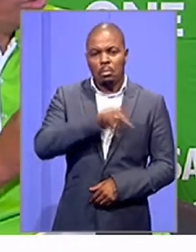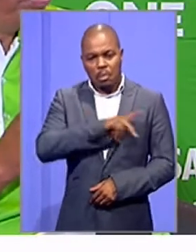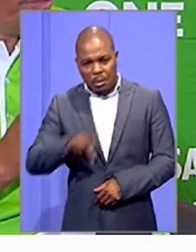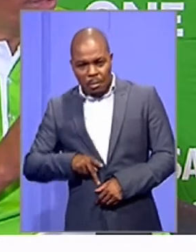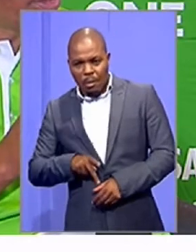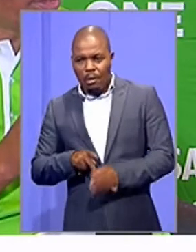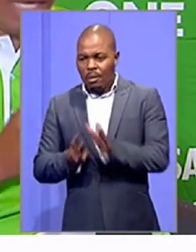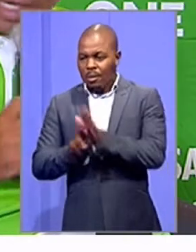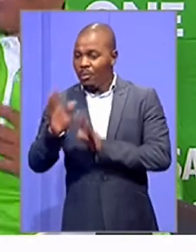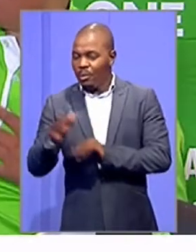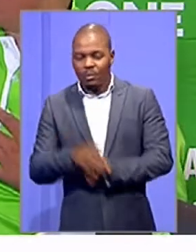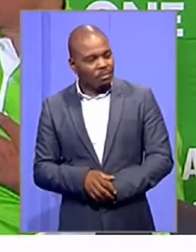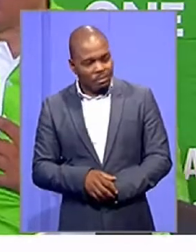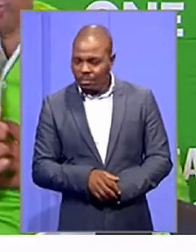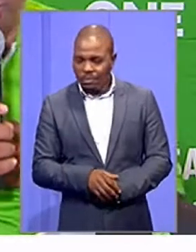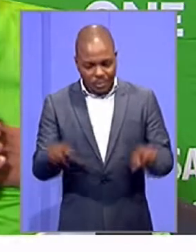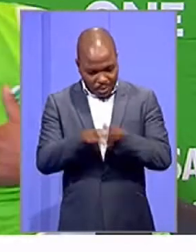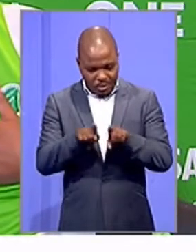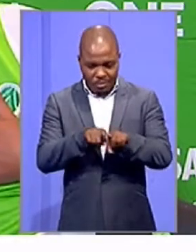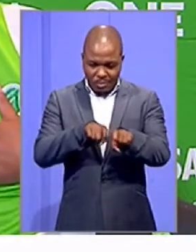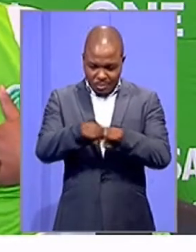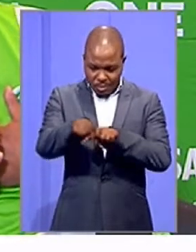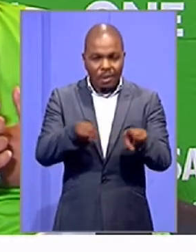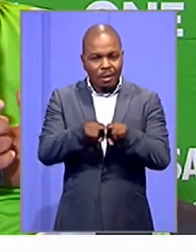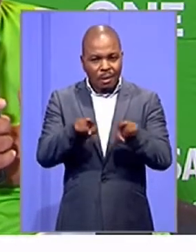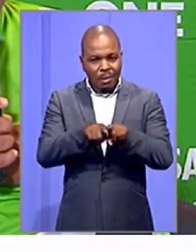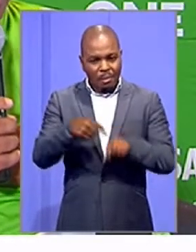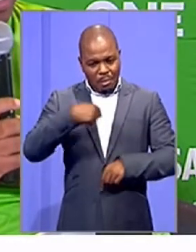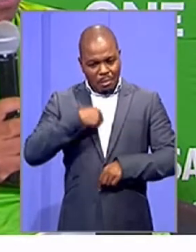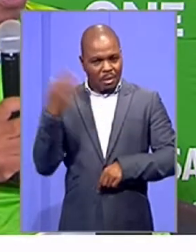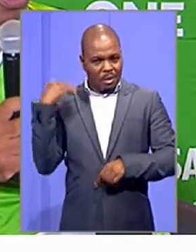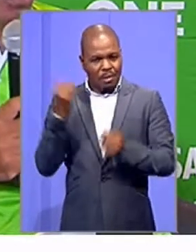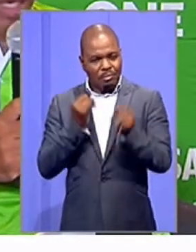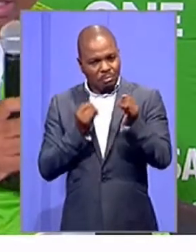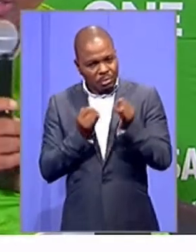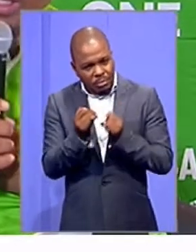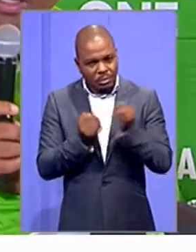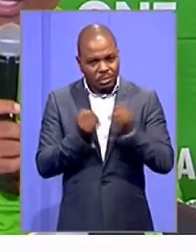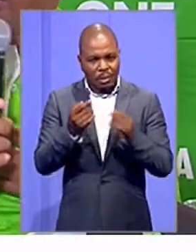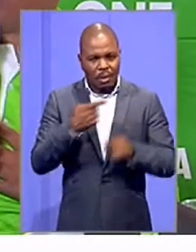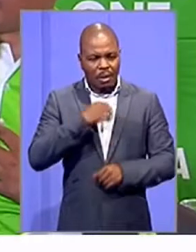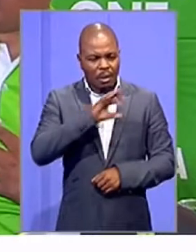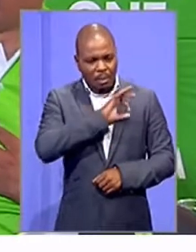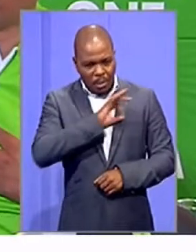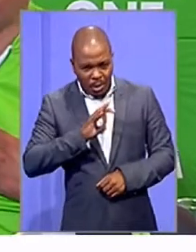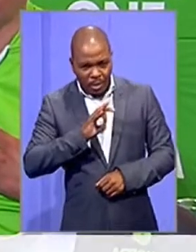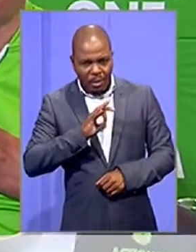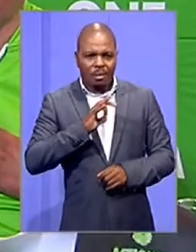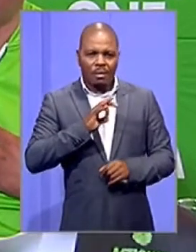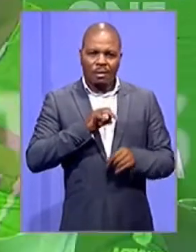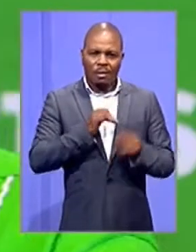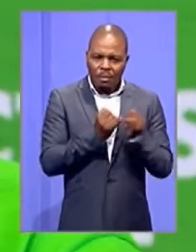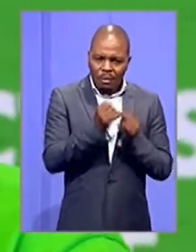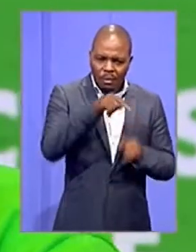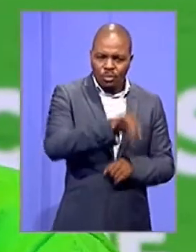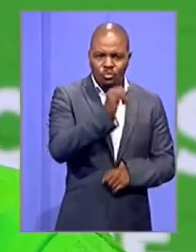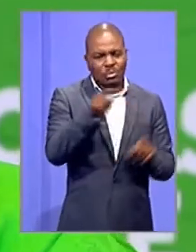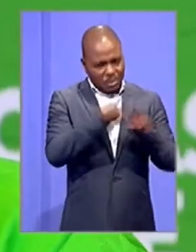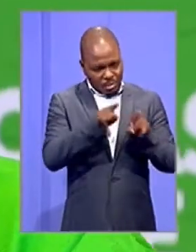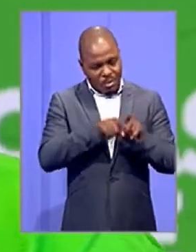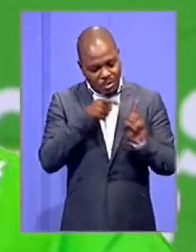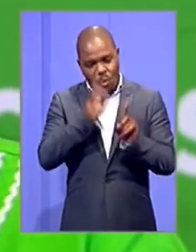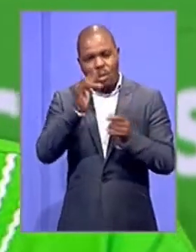going to compete like I competed, to remember when I was the mayoral candidate for the city of Johannesburg. Meyara